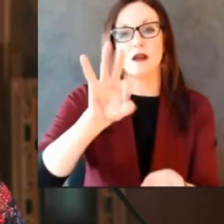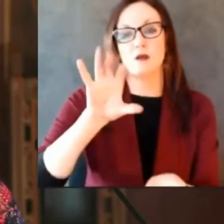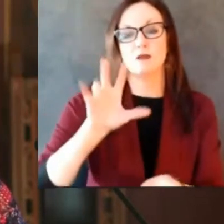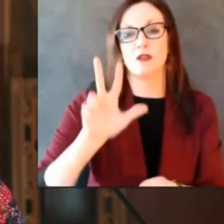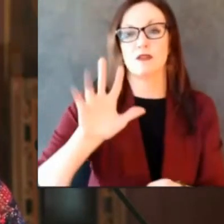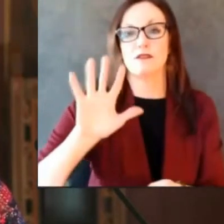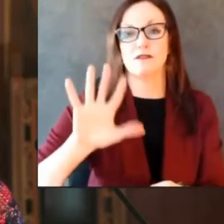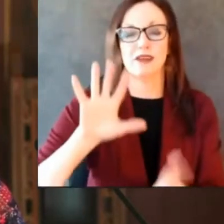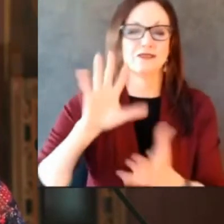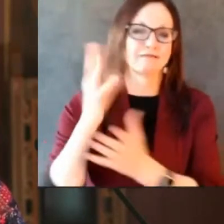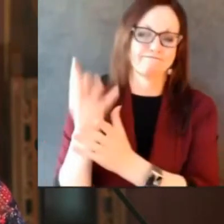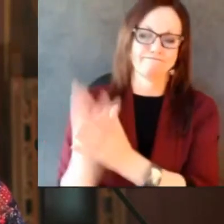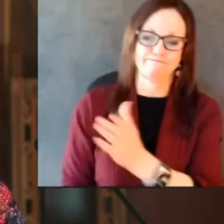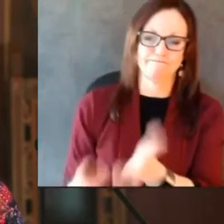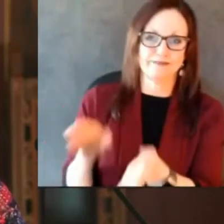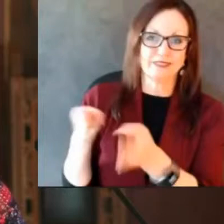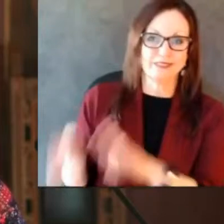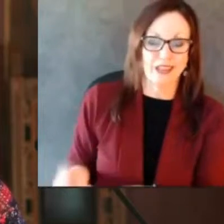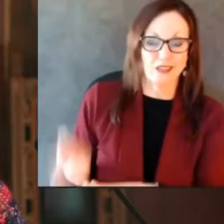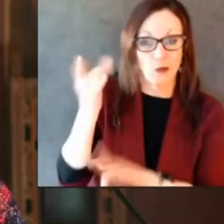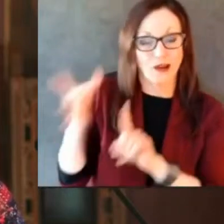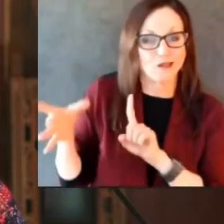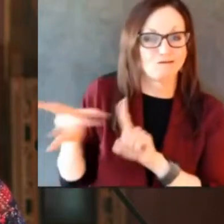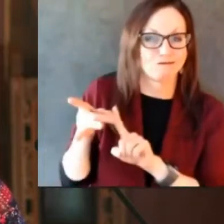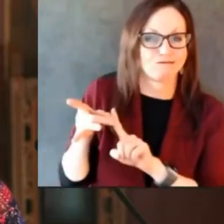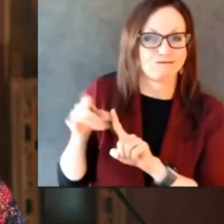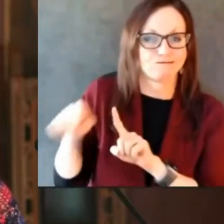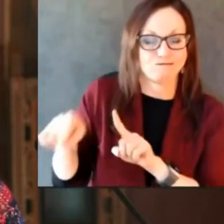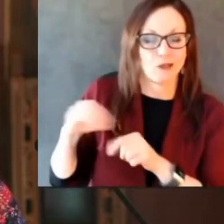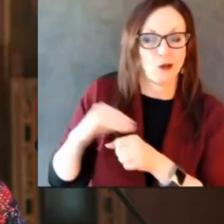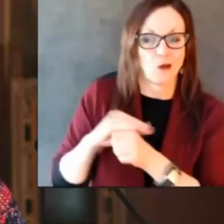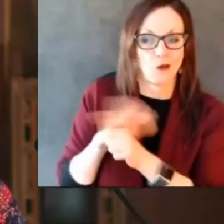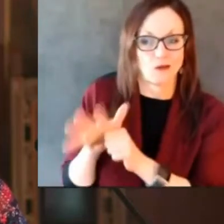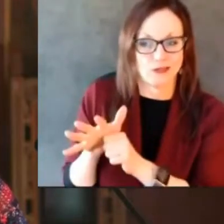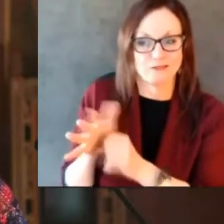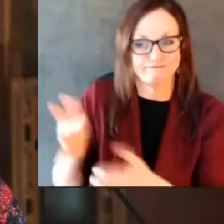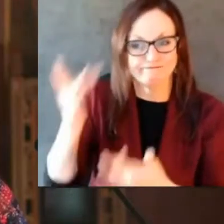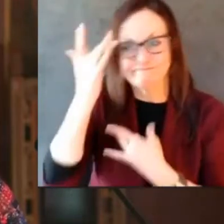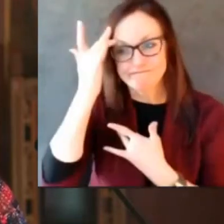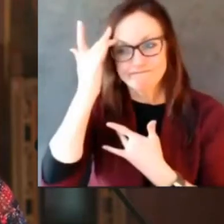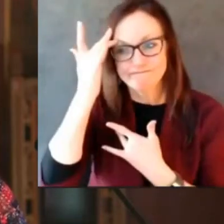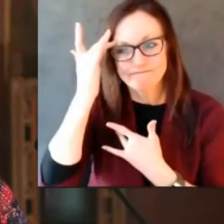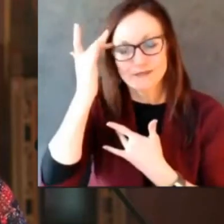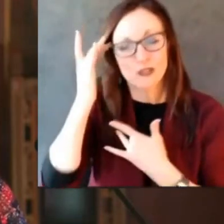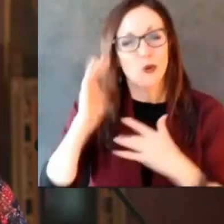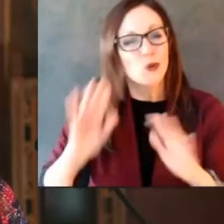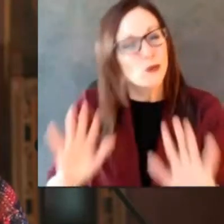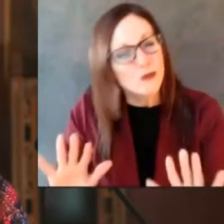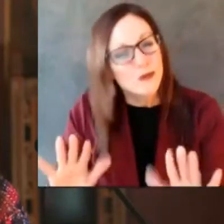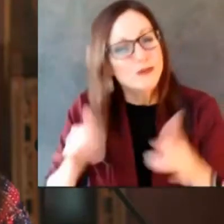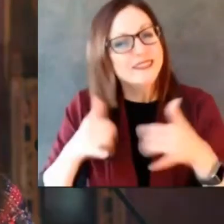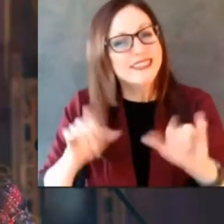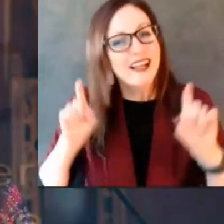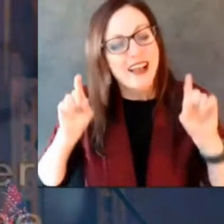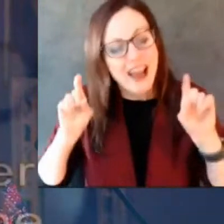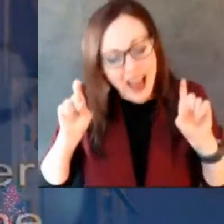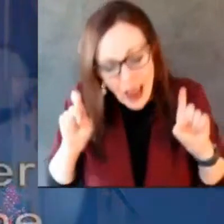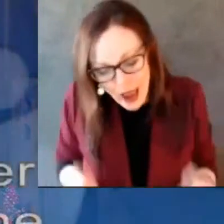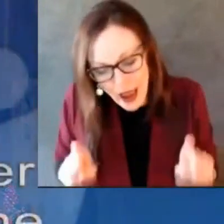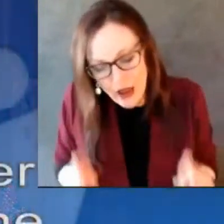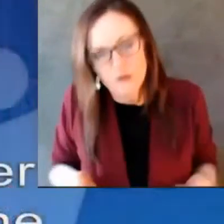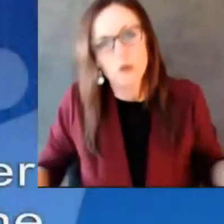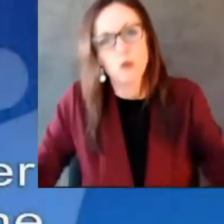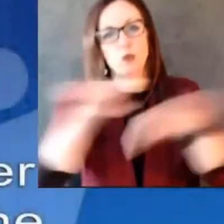all recommit to doing everything we can to stop the spread. And with that, I'll turn it back to Jennifer for